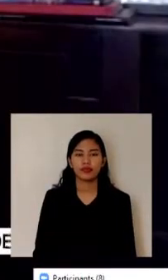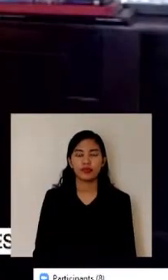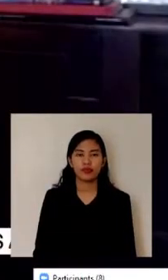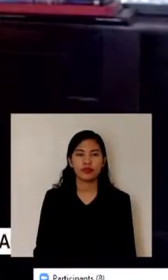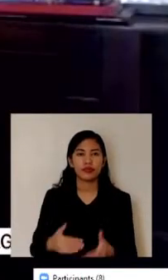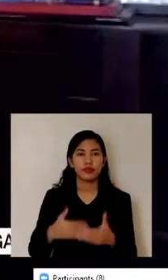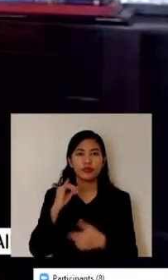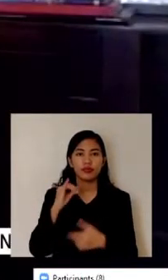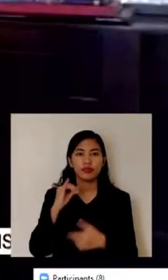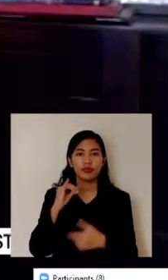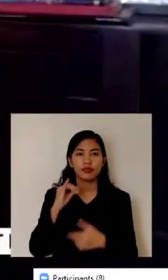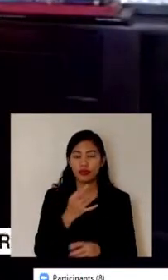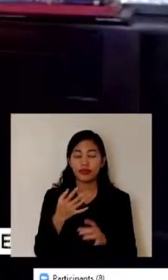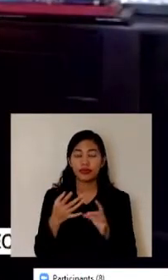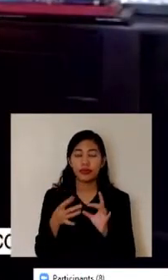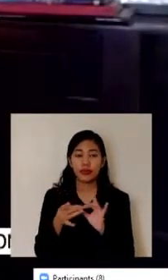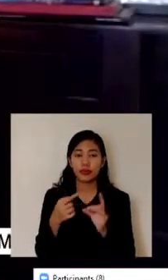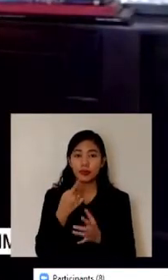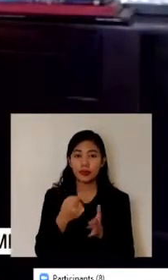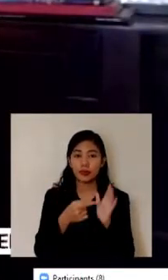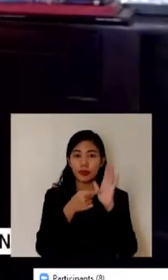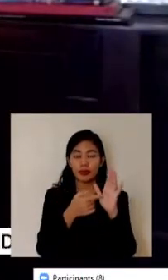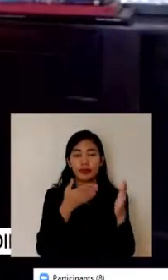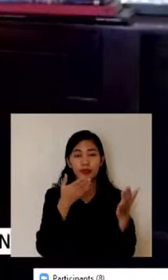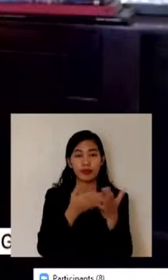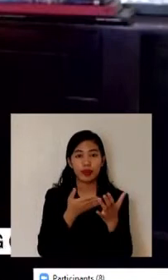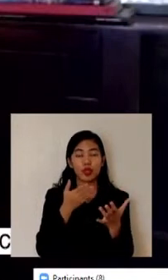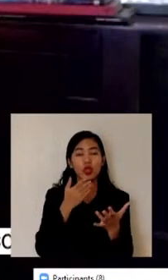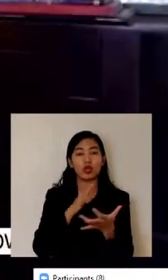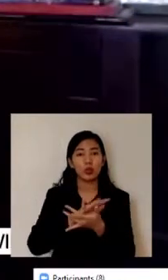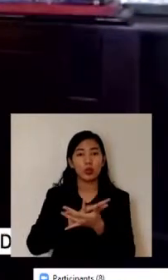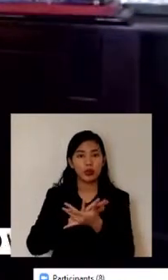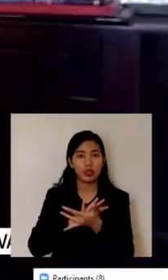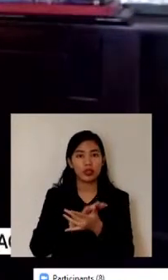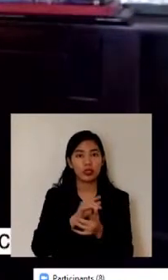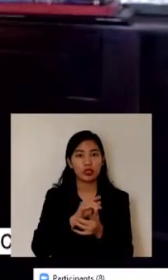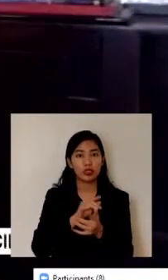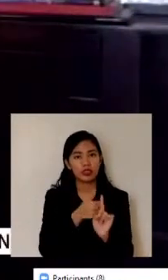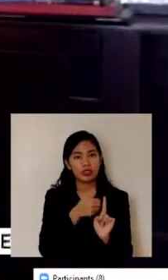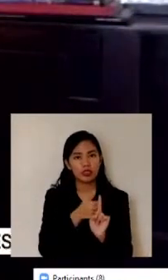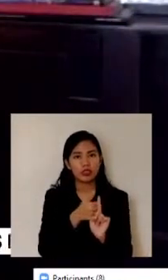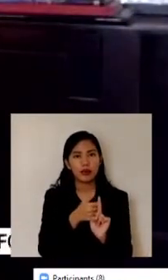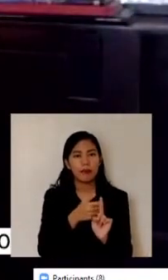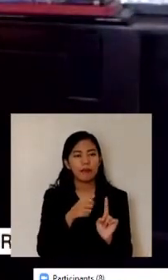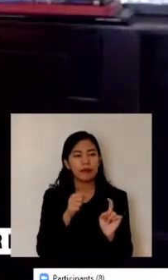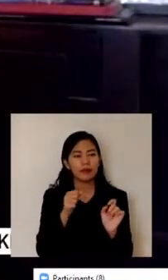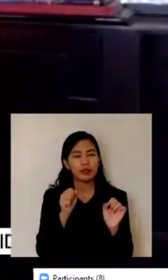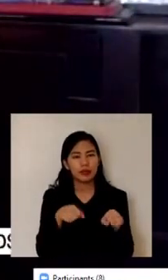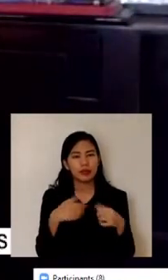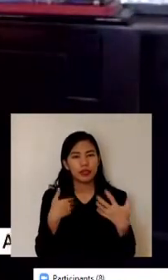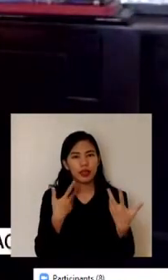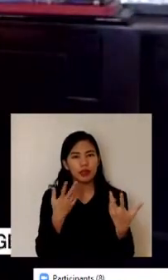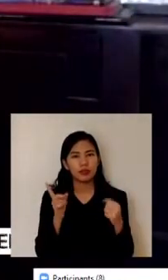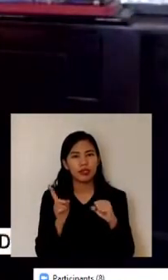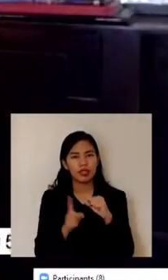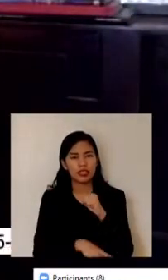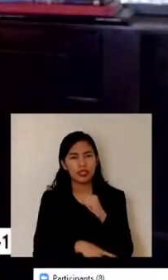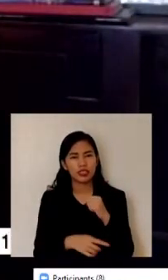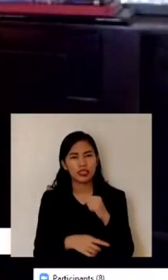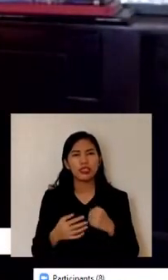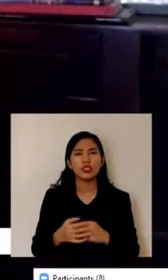Israel says protesters against COVID-19 measures who liken themselves to Jews under Nazi persecution are fueling